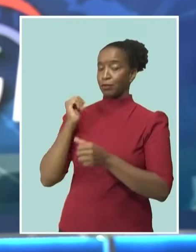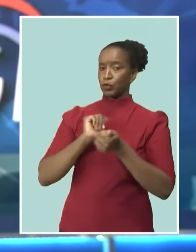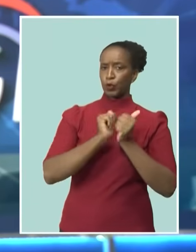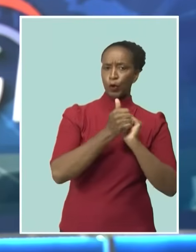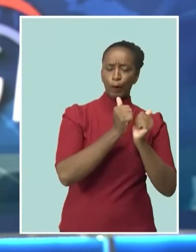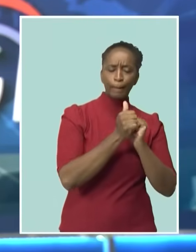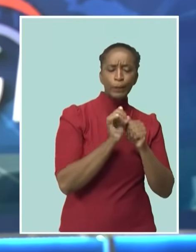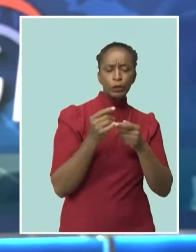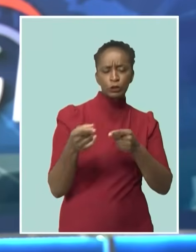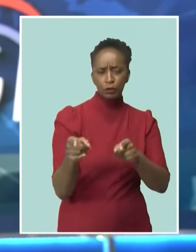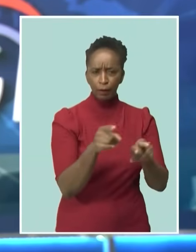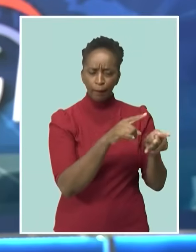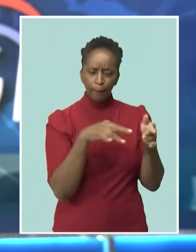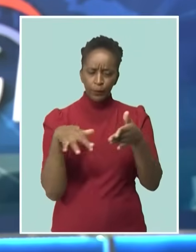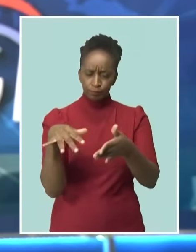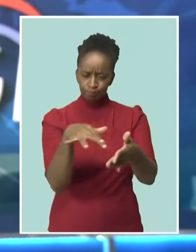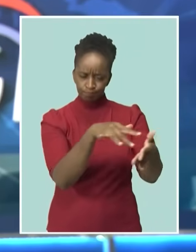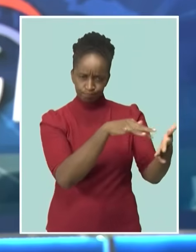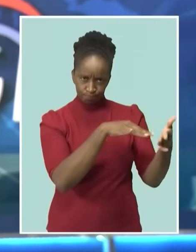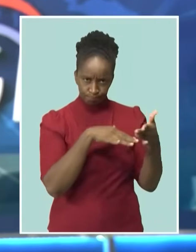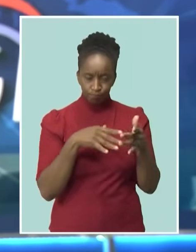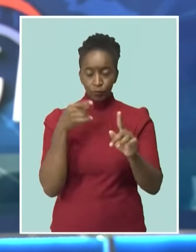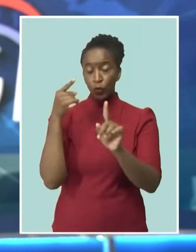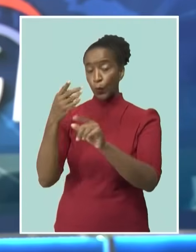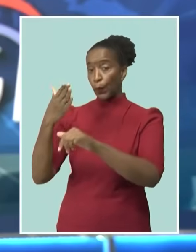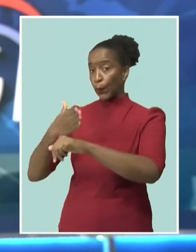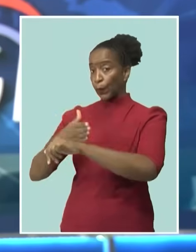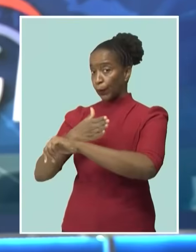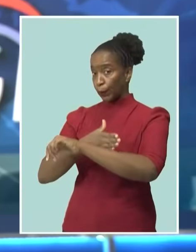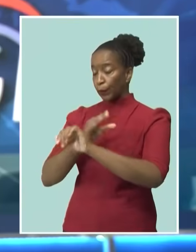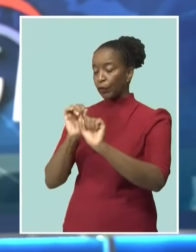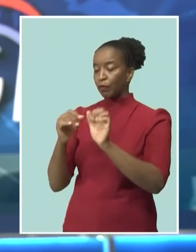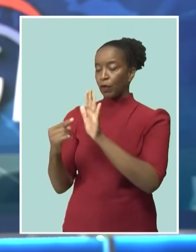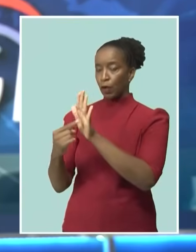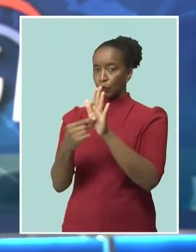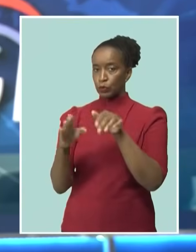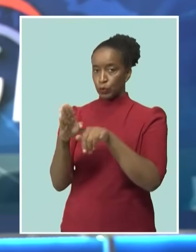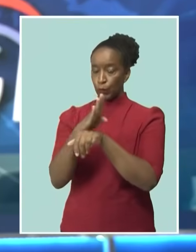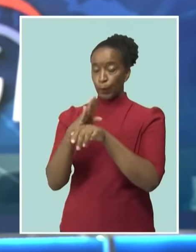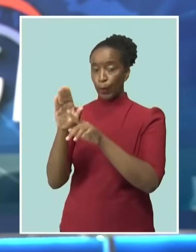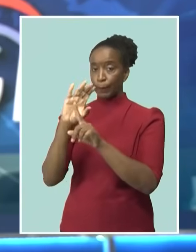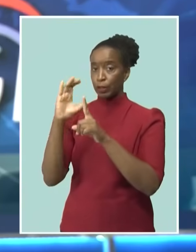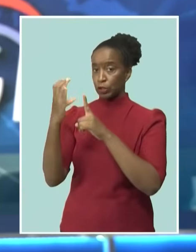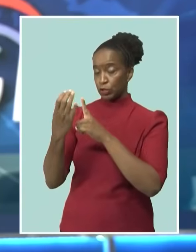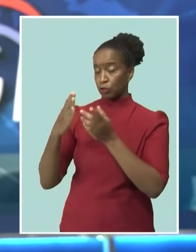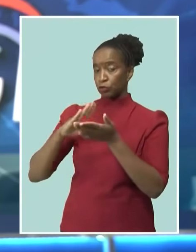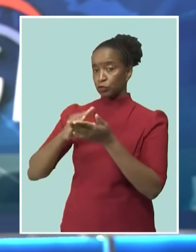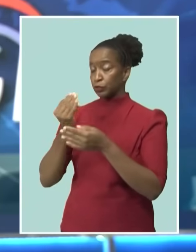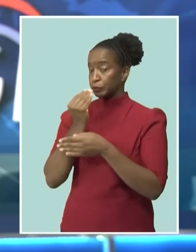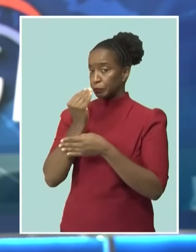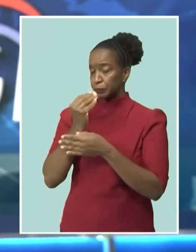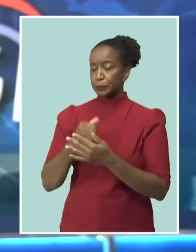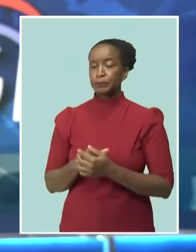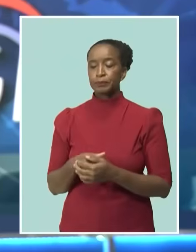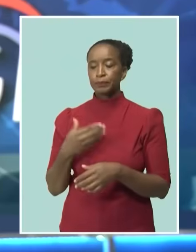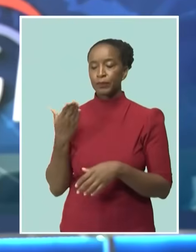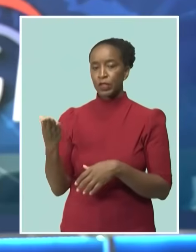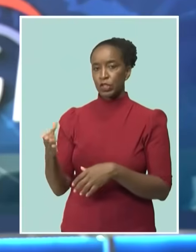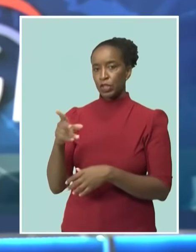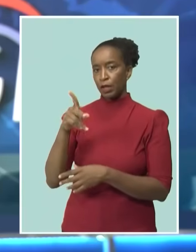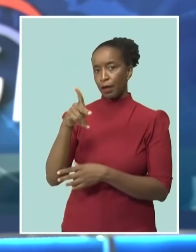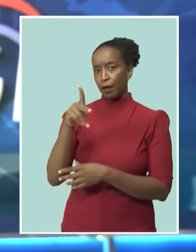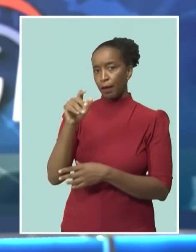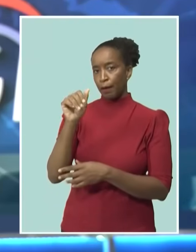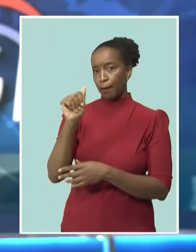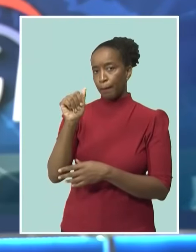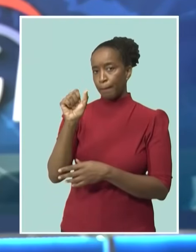innovate while highlighting Barbados's culture and cuisine. Rakina Curtin, Barbados's pastry chef competitor, says the team, which is